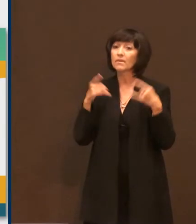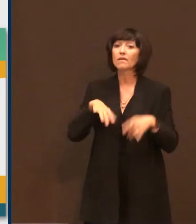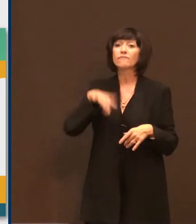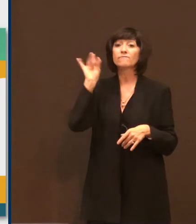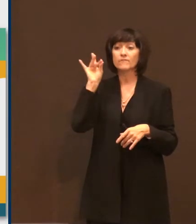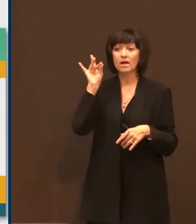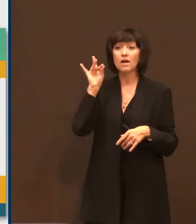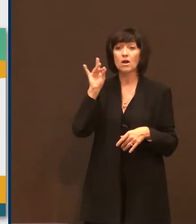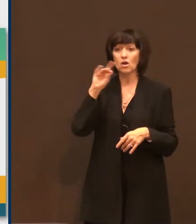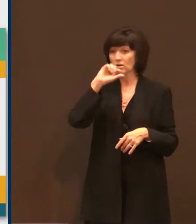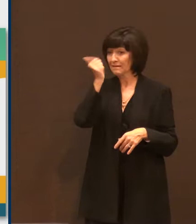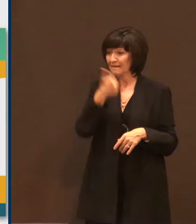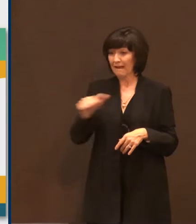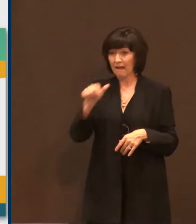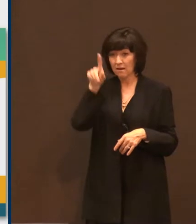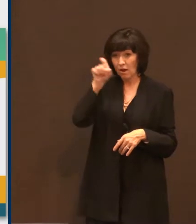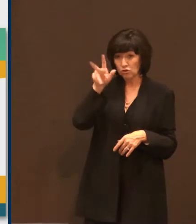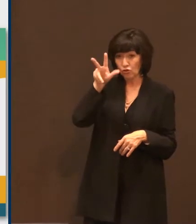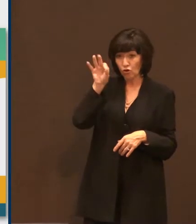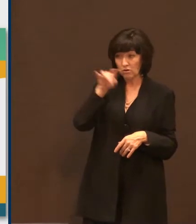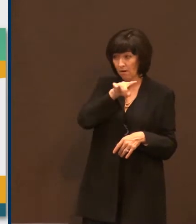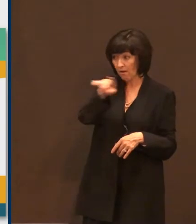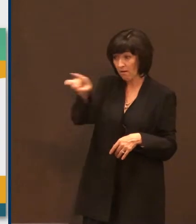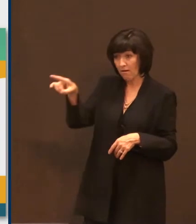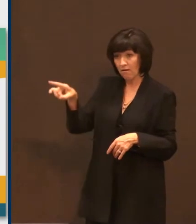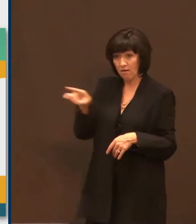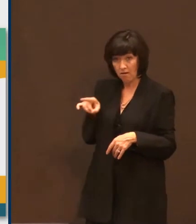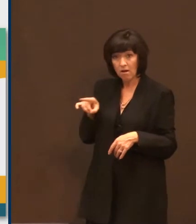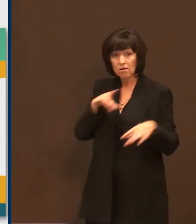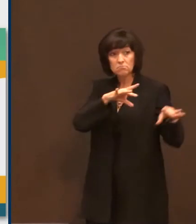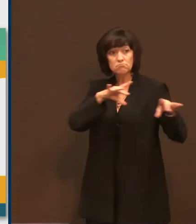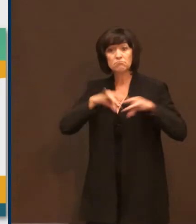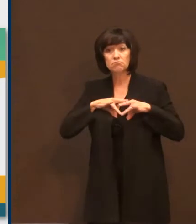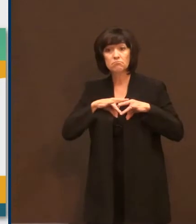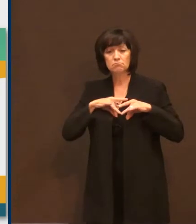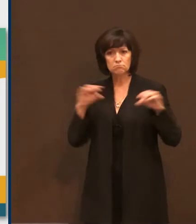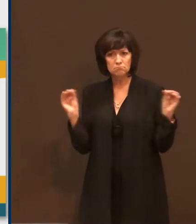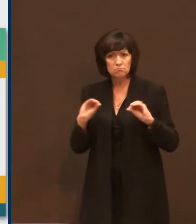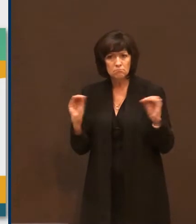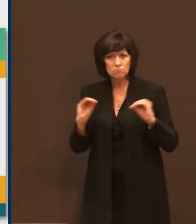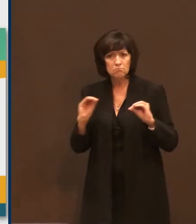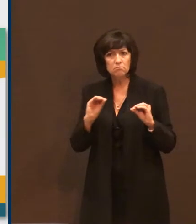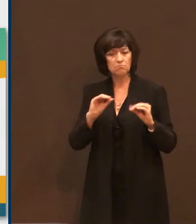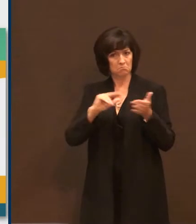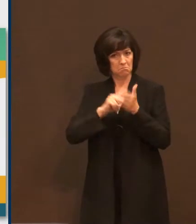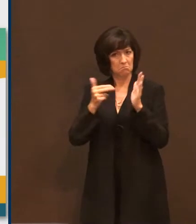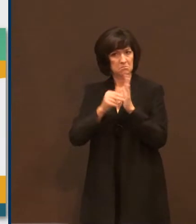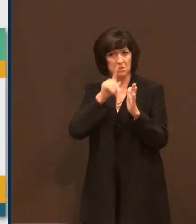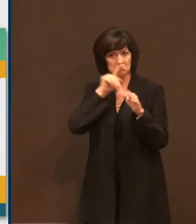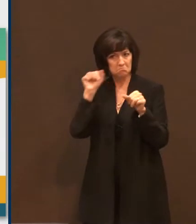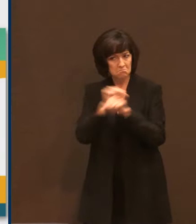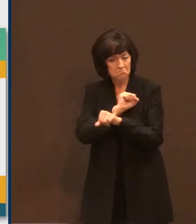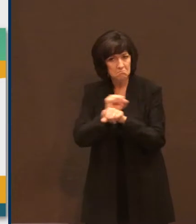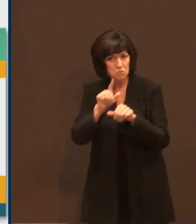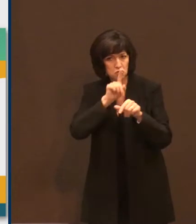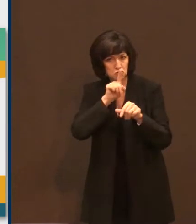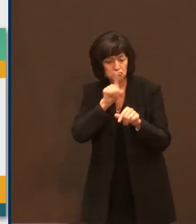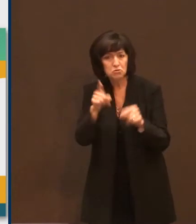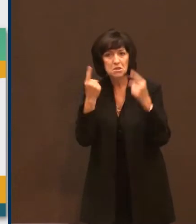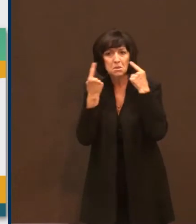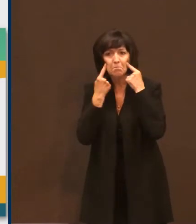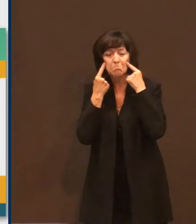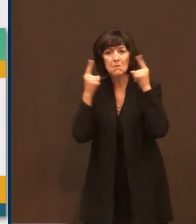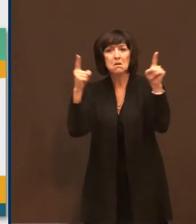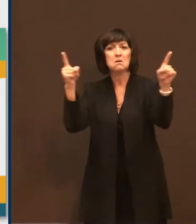this was really due to a local ordinance, and it really shows you how effective face coverings can be, and also how